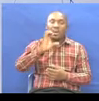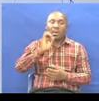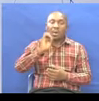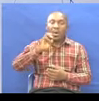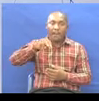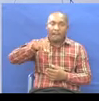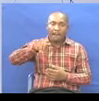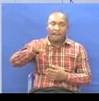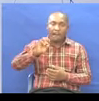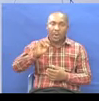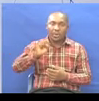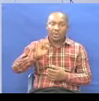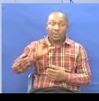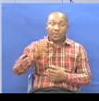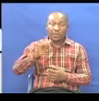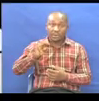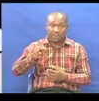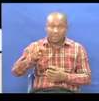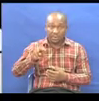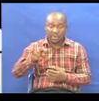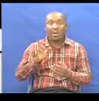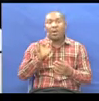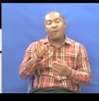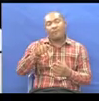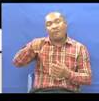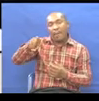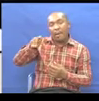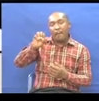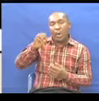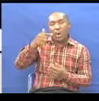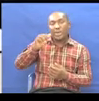of potassium chlorate. Potassium